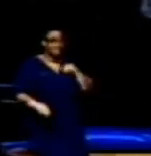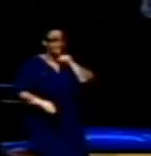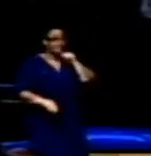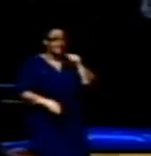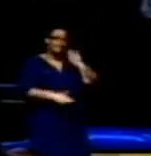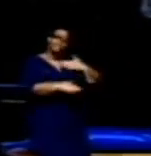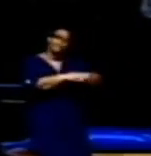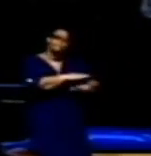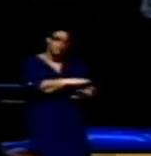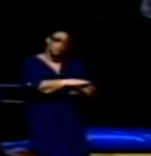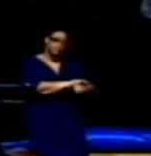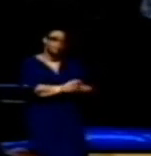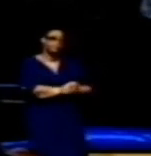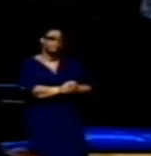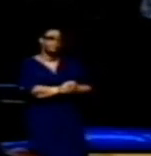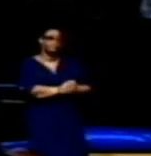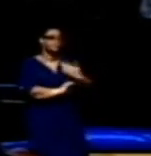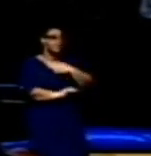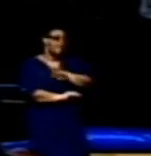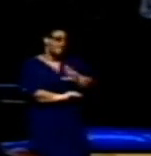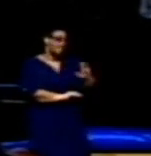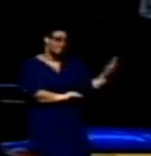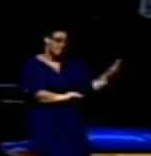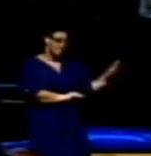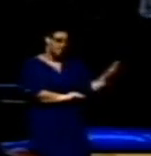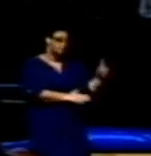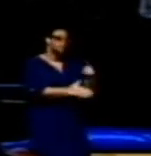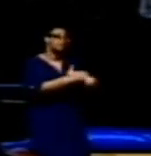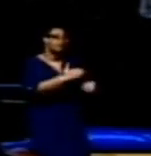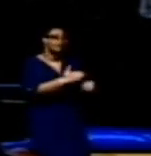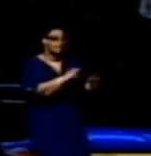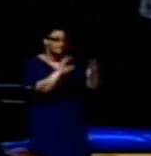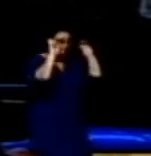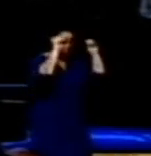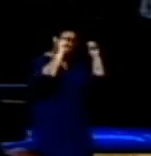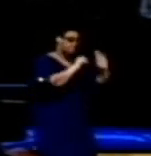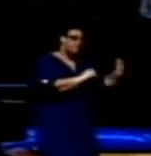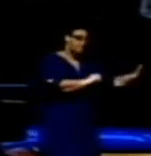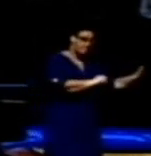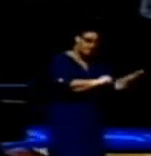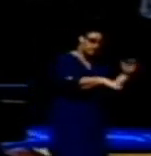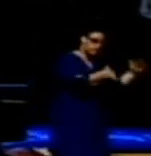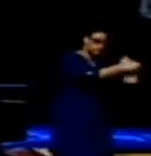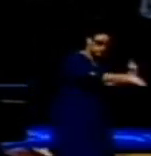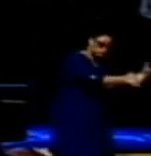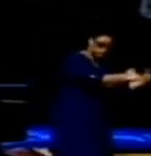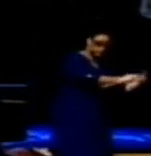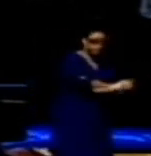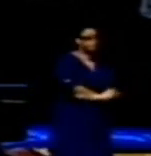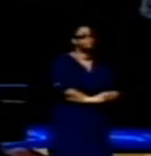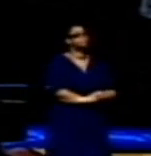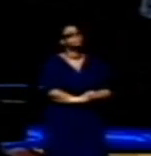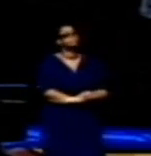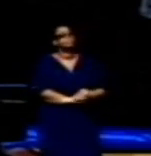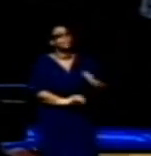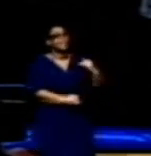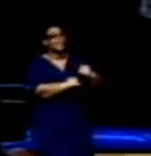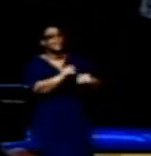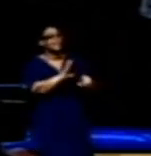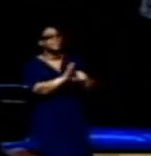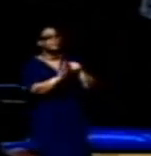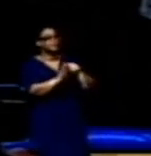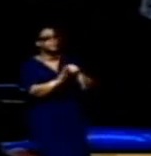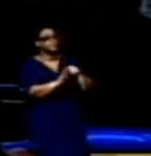yet born, and they in turn will do what? Teach them to their children. Last verse.